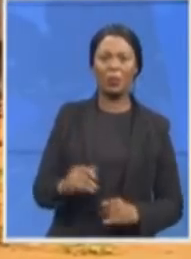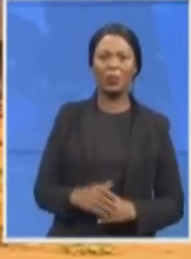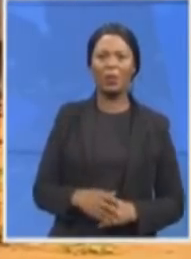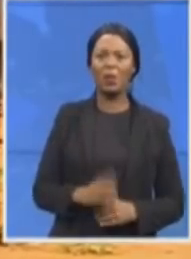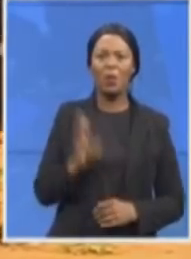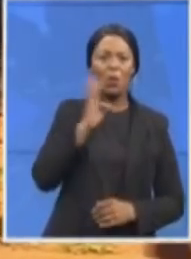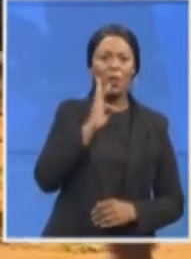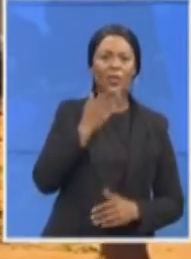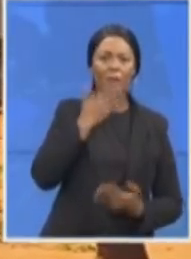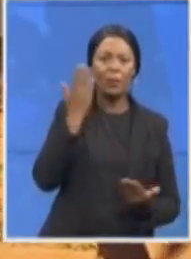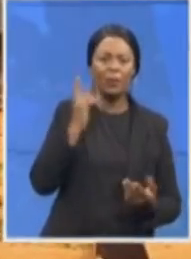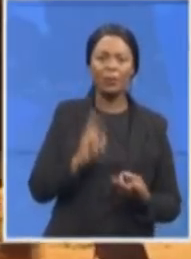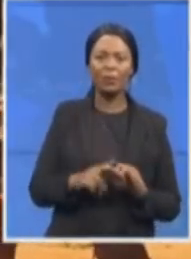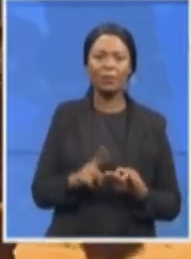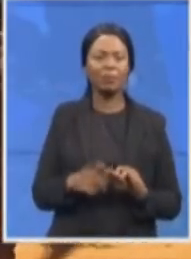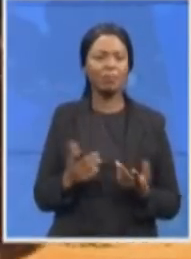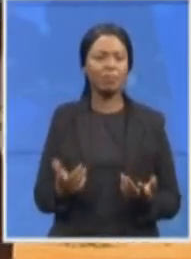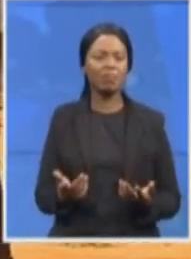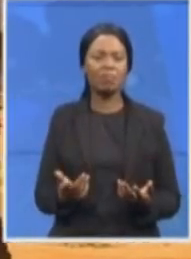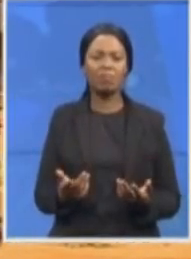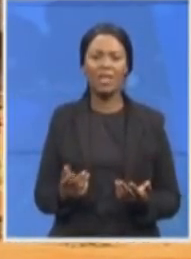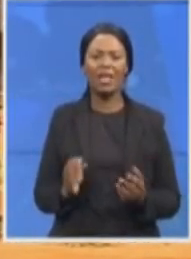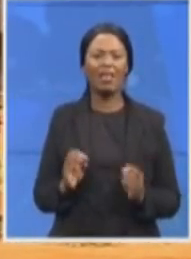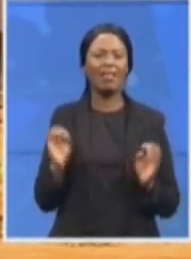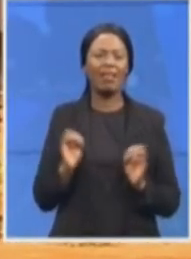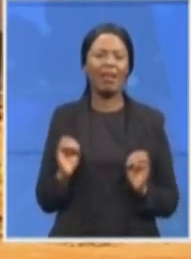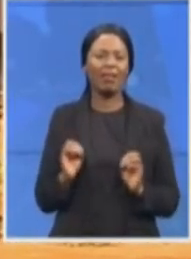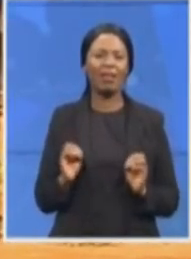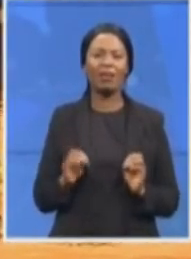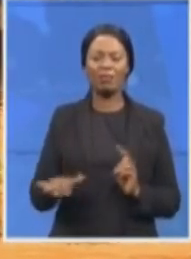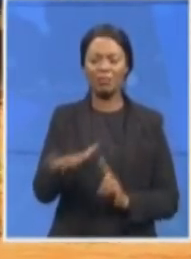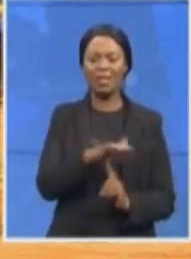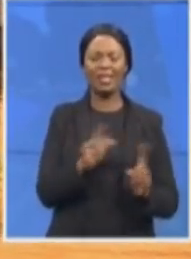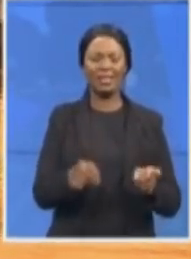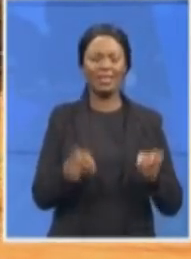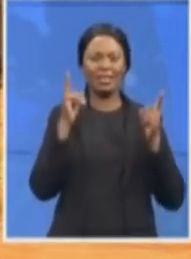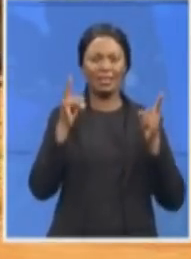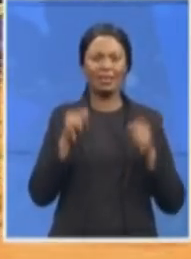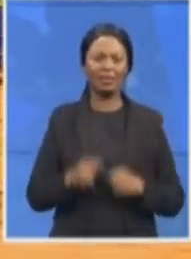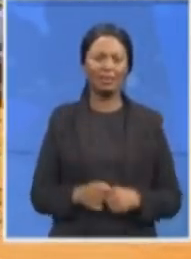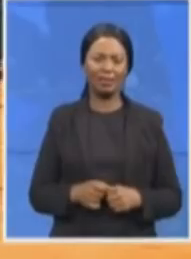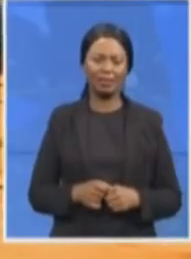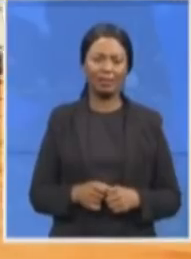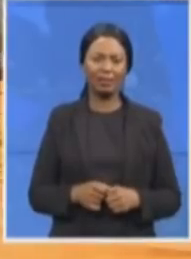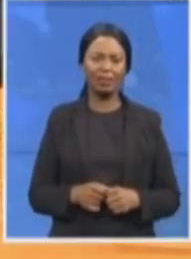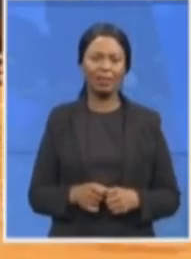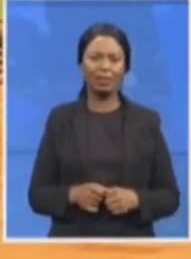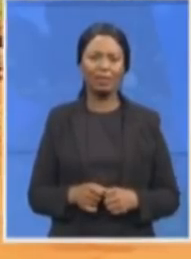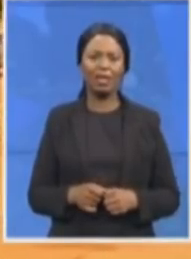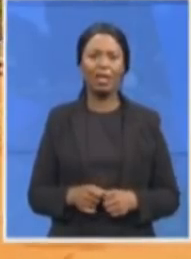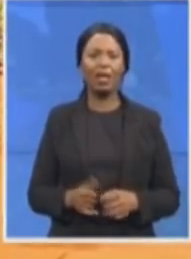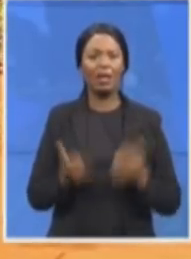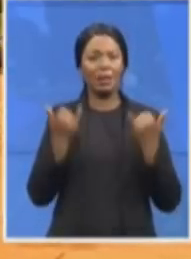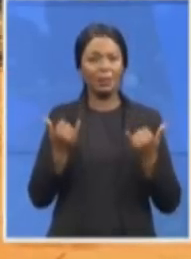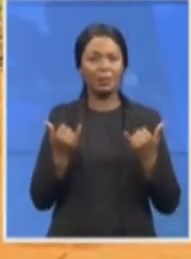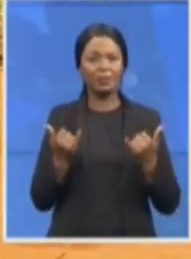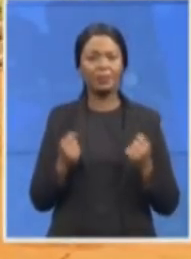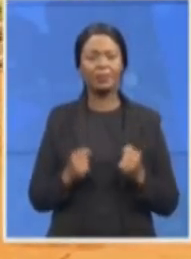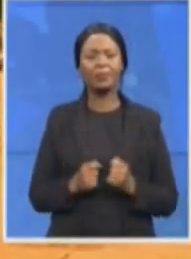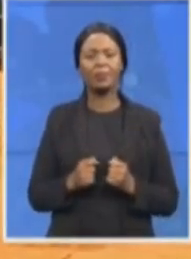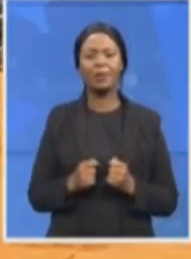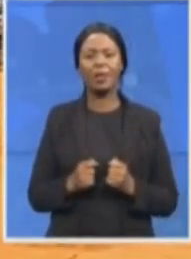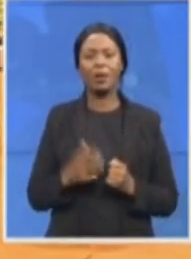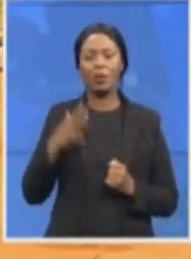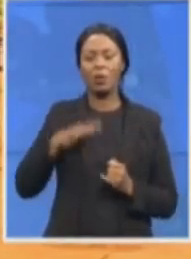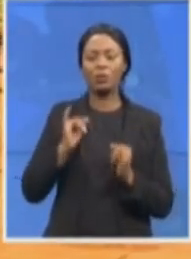is absolutely dangerous. They're exposed to the elements. And what we're going to do, Blaine, is speak to one of the community members. Before we do that, I